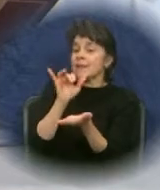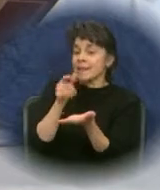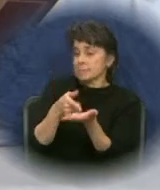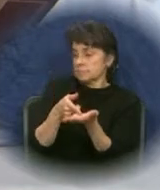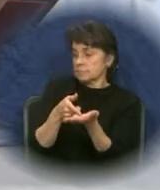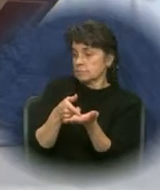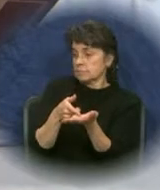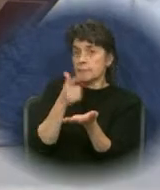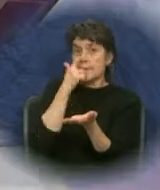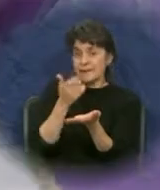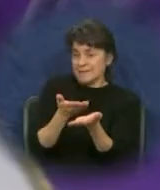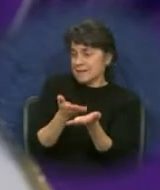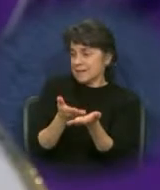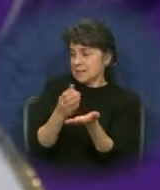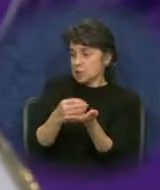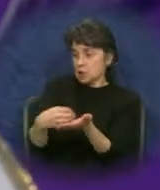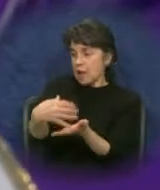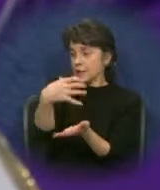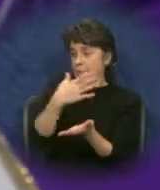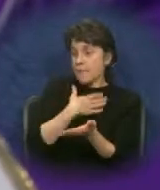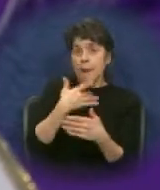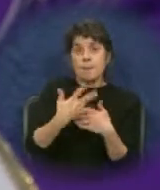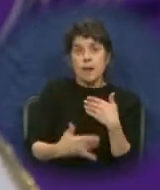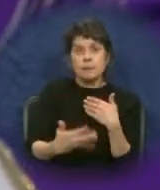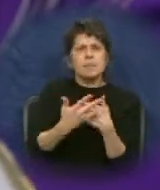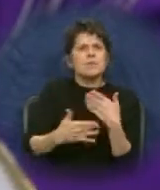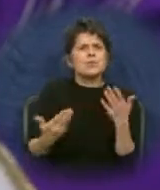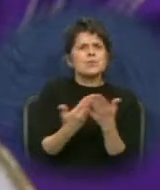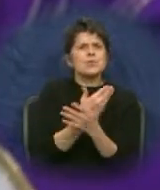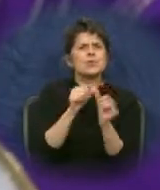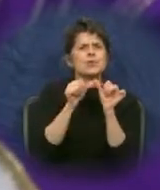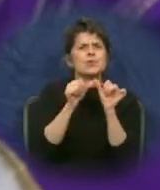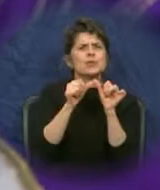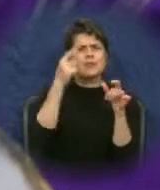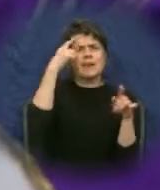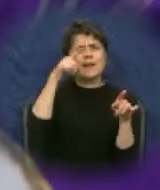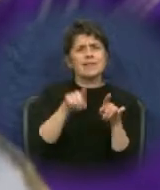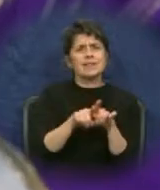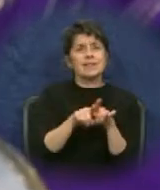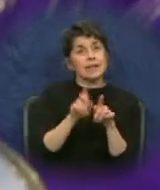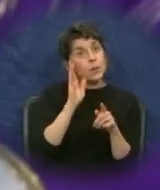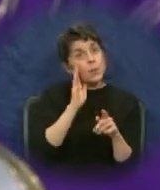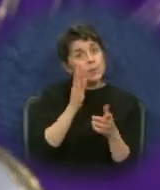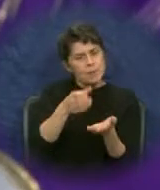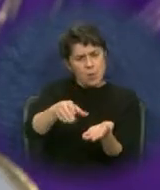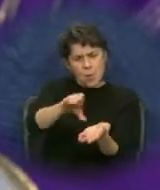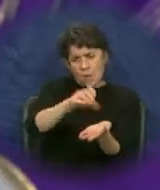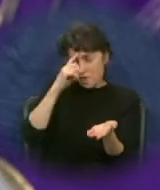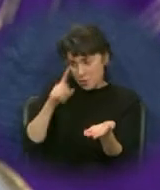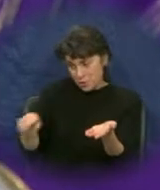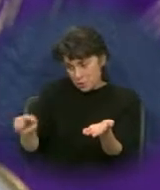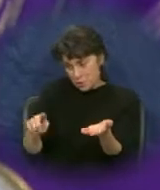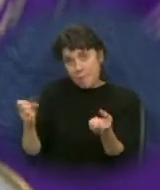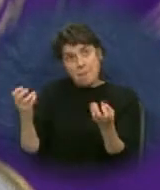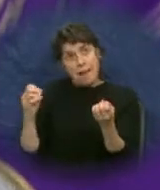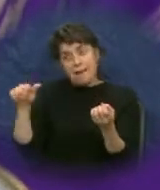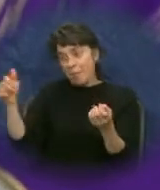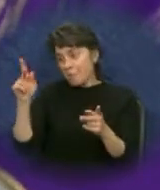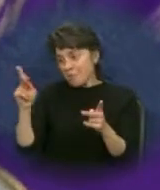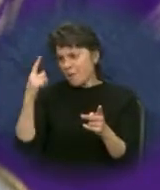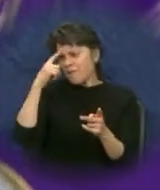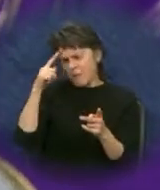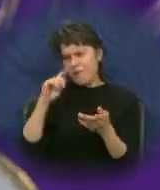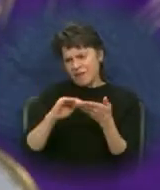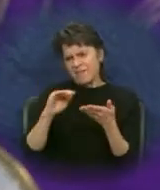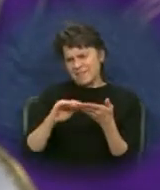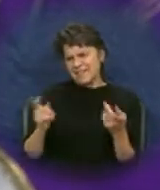it, for this is the chalice of my blood, the blood of the new and eternal covenant, which will be poured out for you and for many for the forgiveness